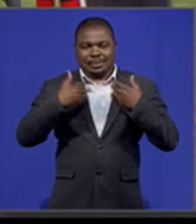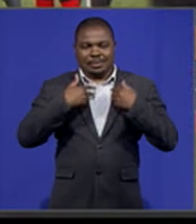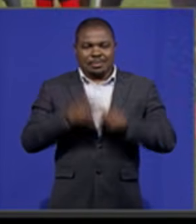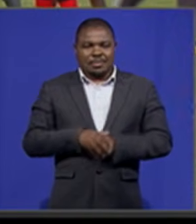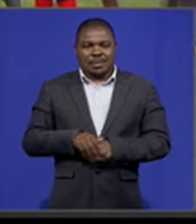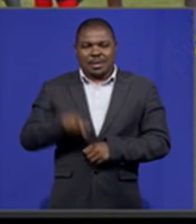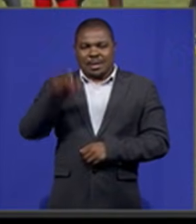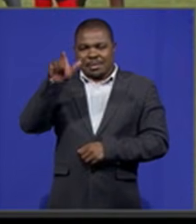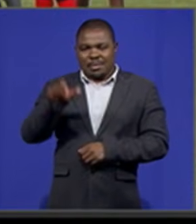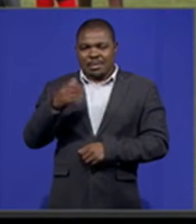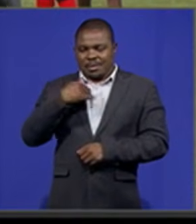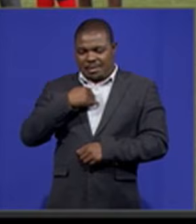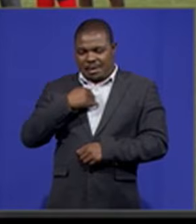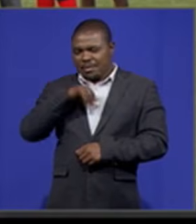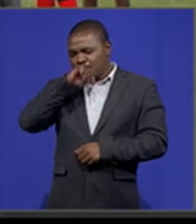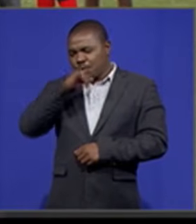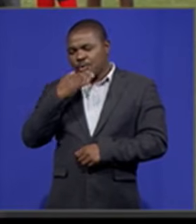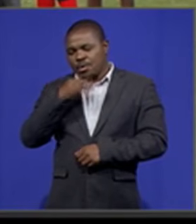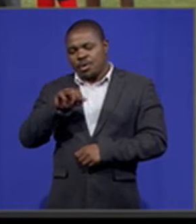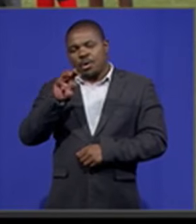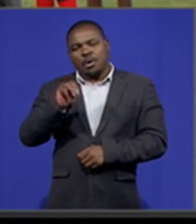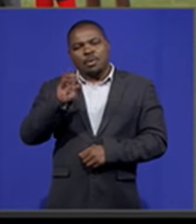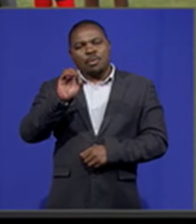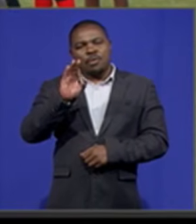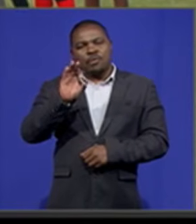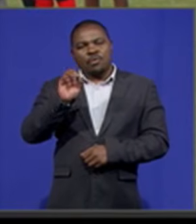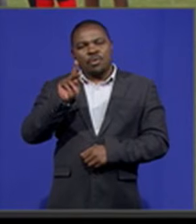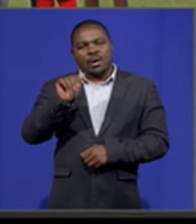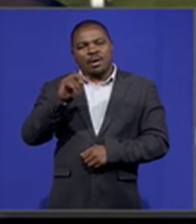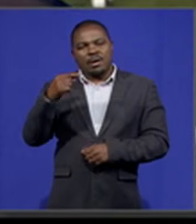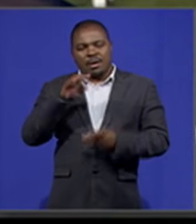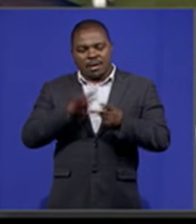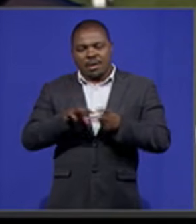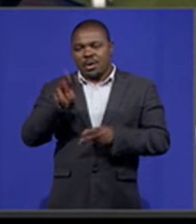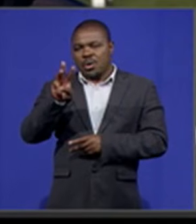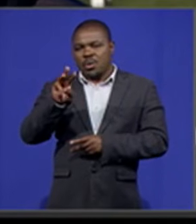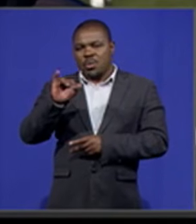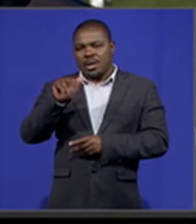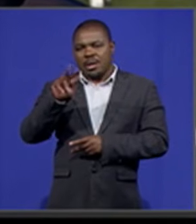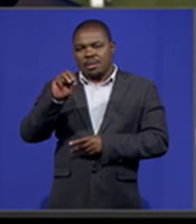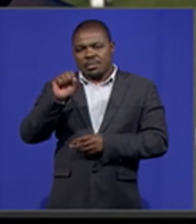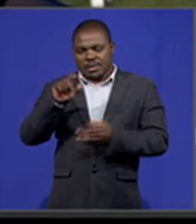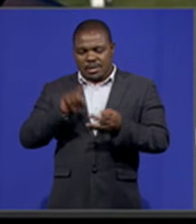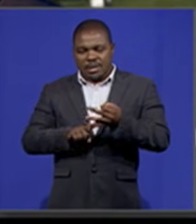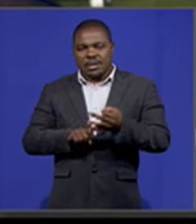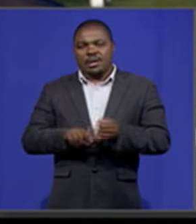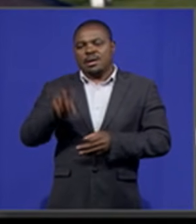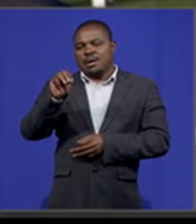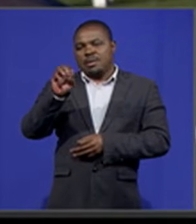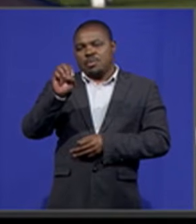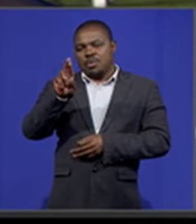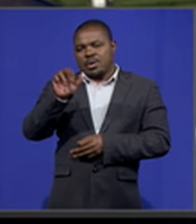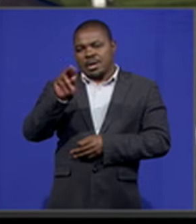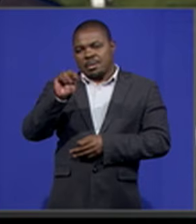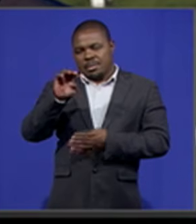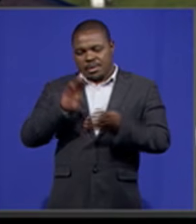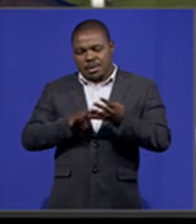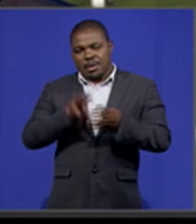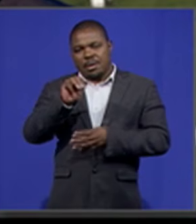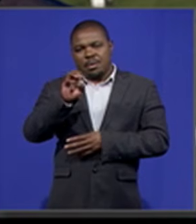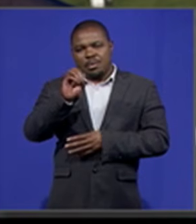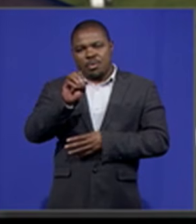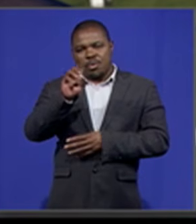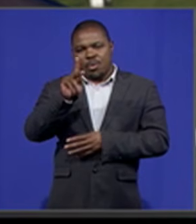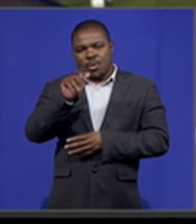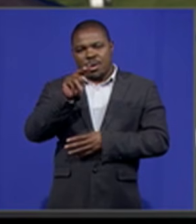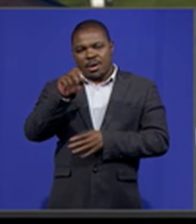favorite players are Mufokeng, Ronwen Williams, and also Muremi and Mukwena, and I also like Lamine